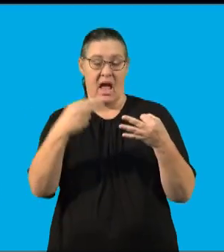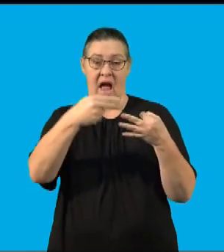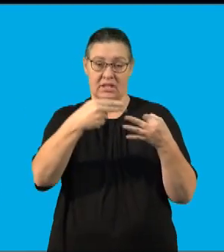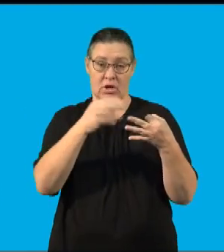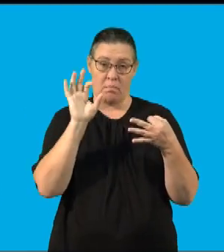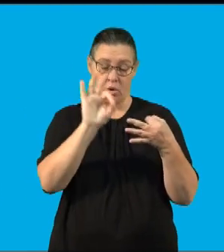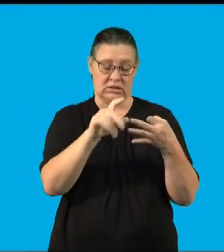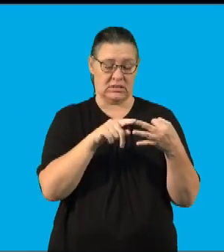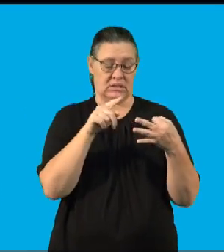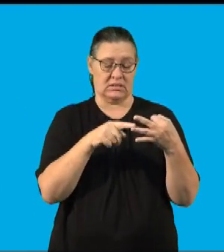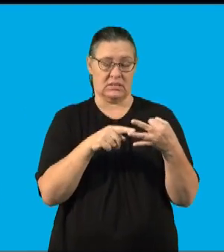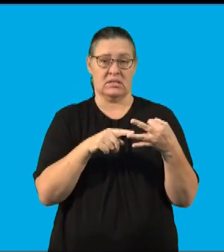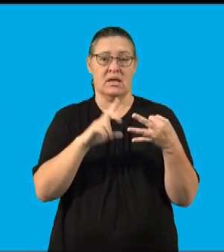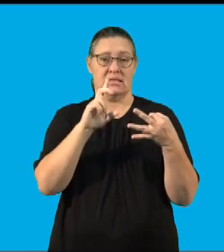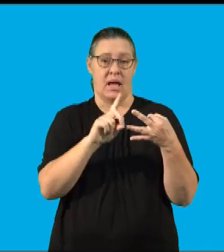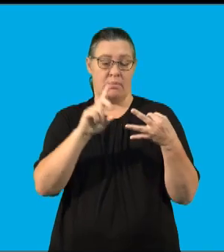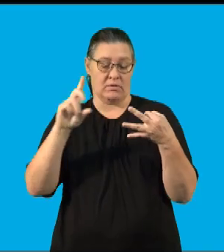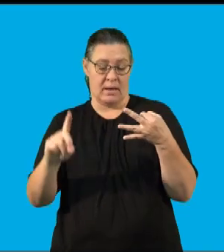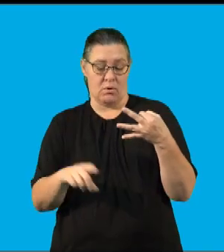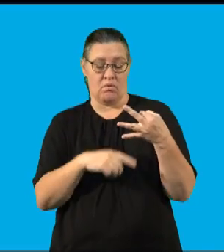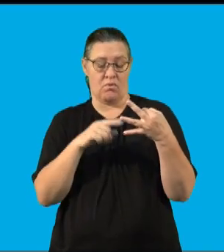the hydrogen bonds,